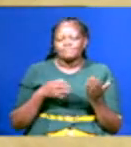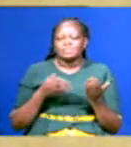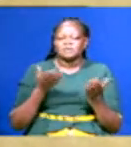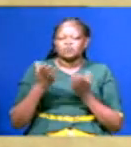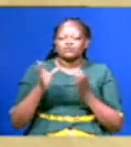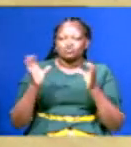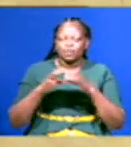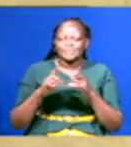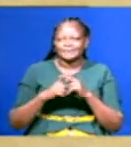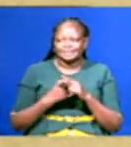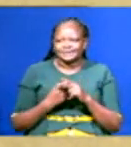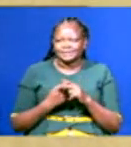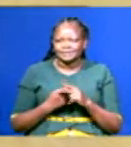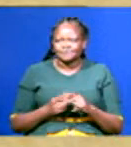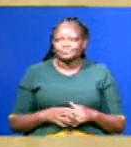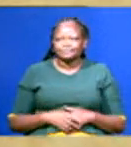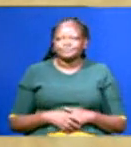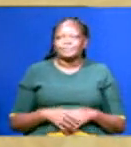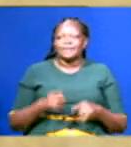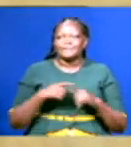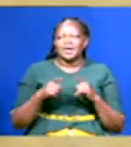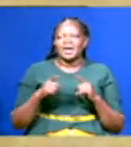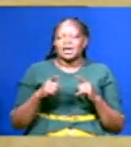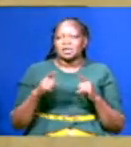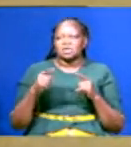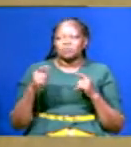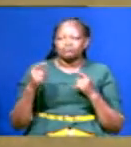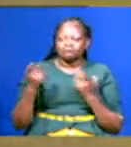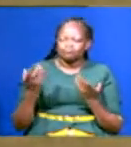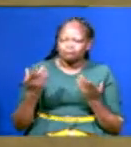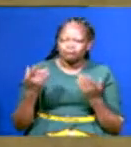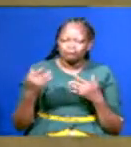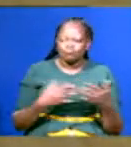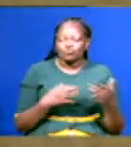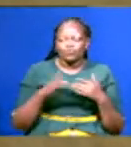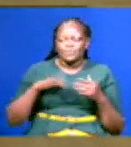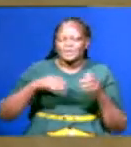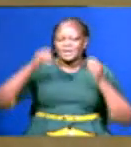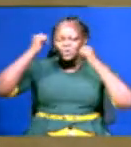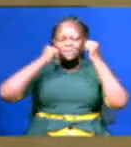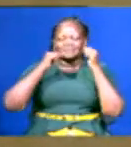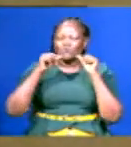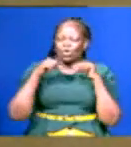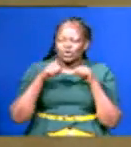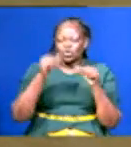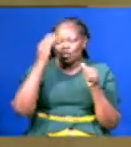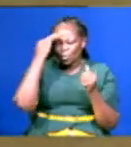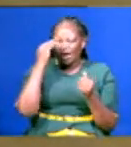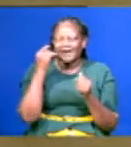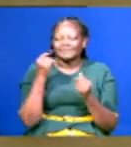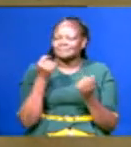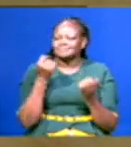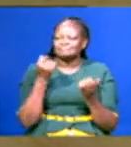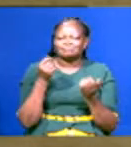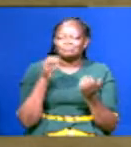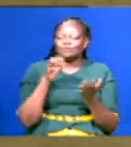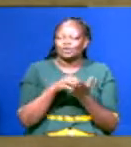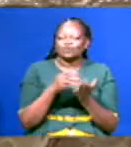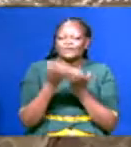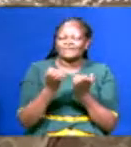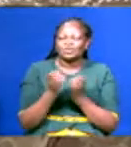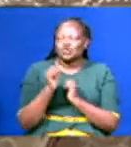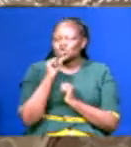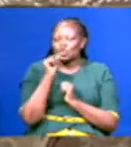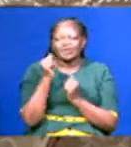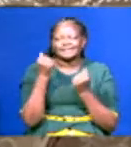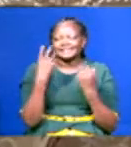But the wars of women in the military were far from over, as terms and conditions of service were still not